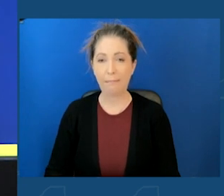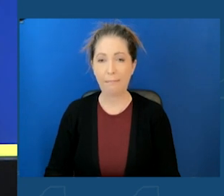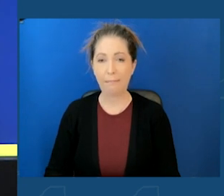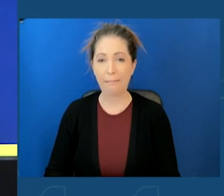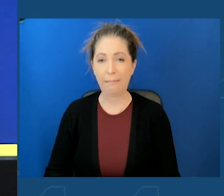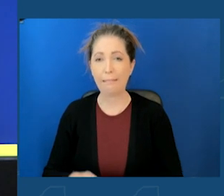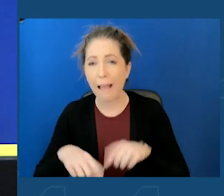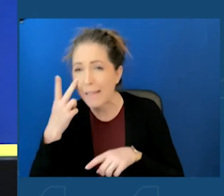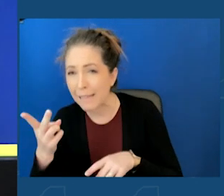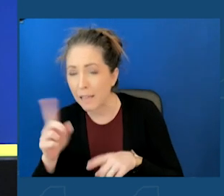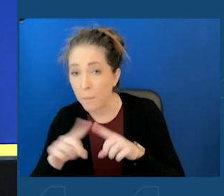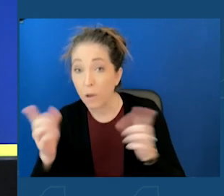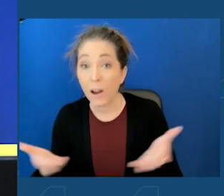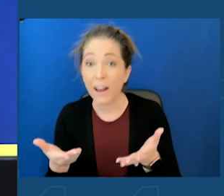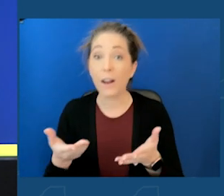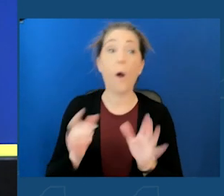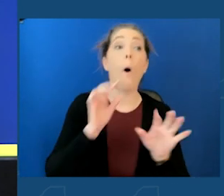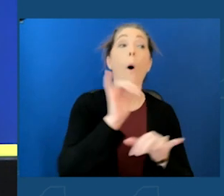Oh.